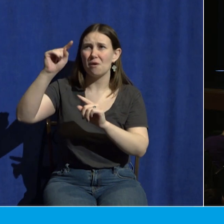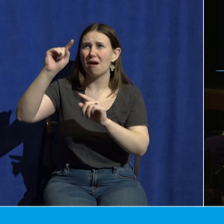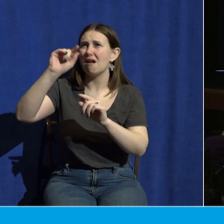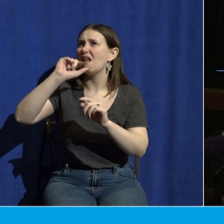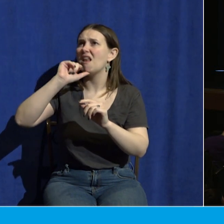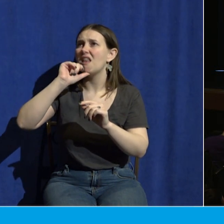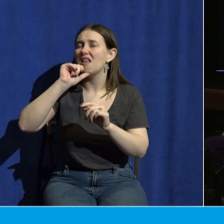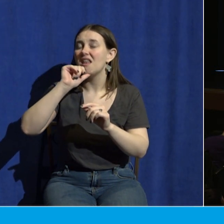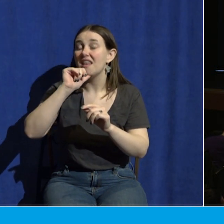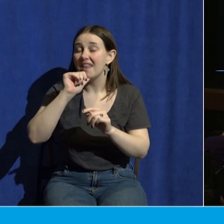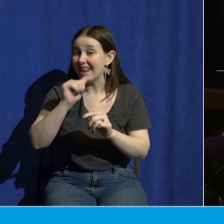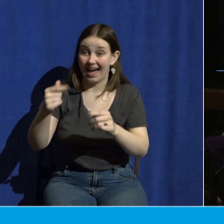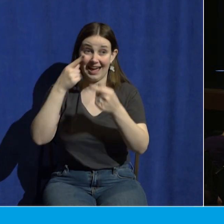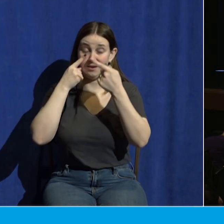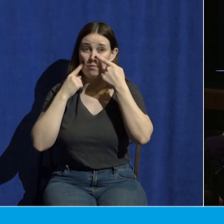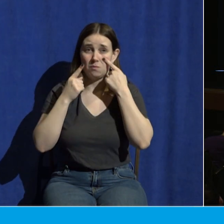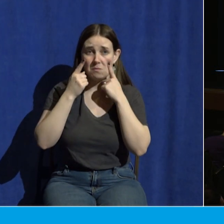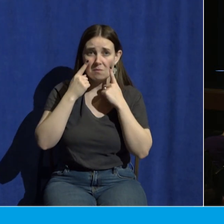who don't know you.